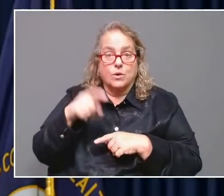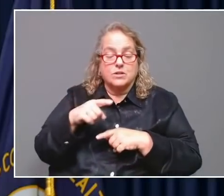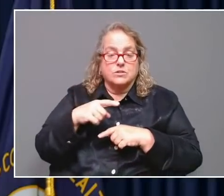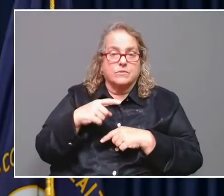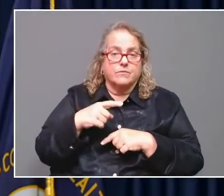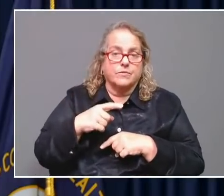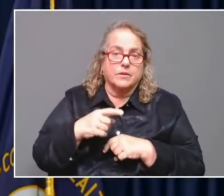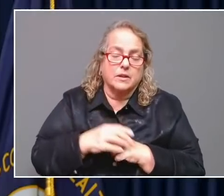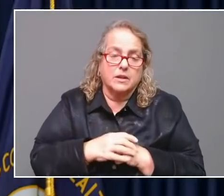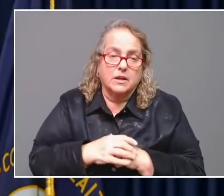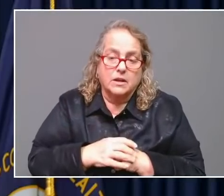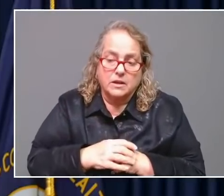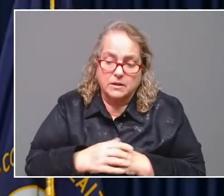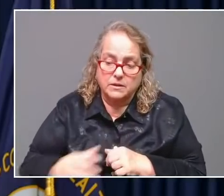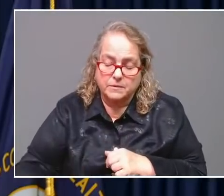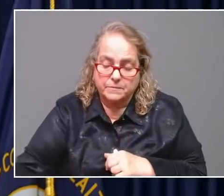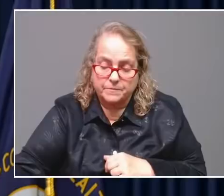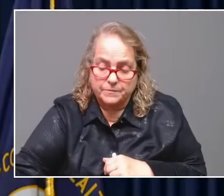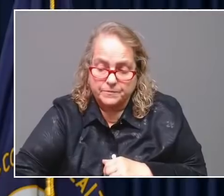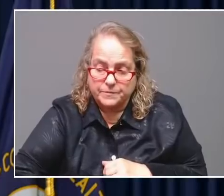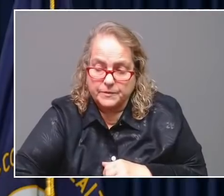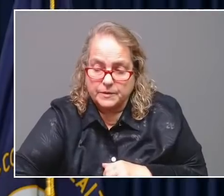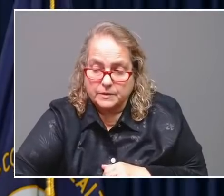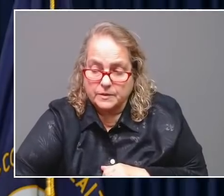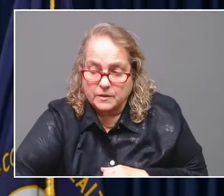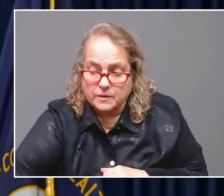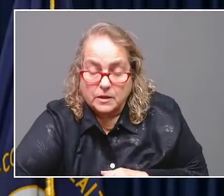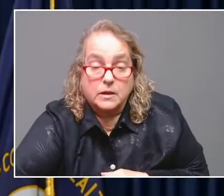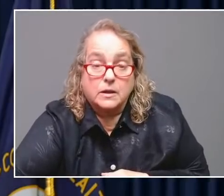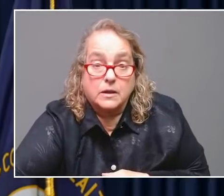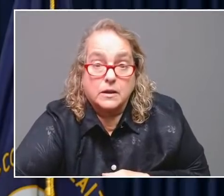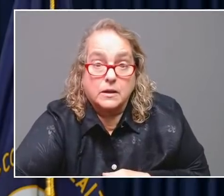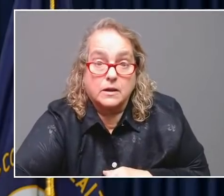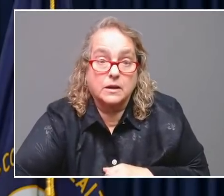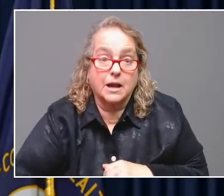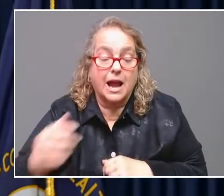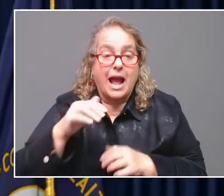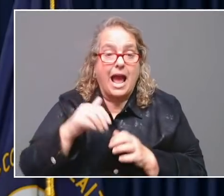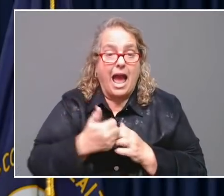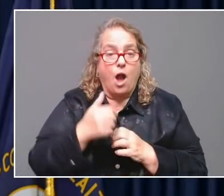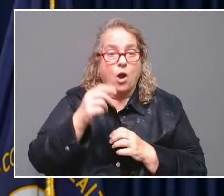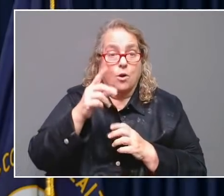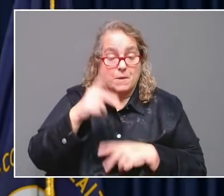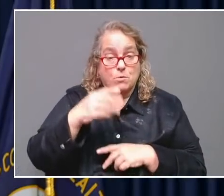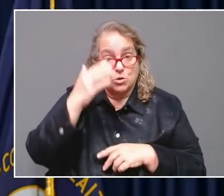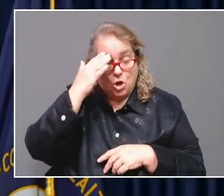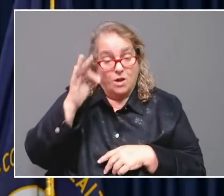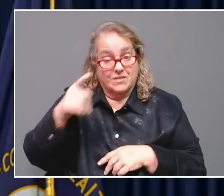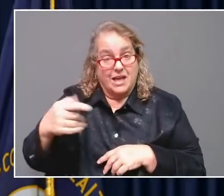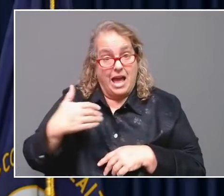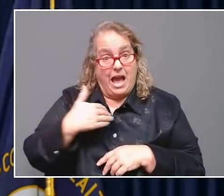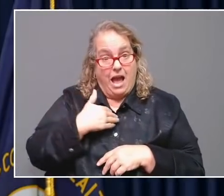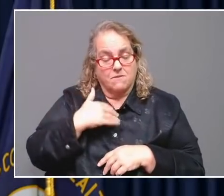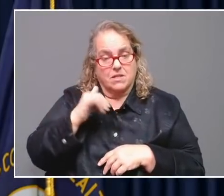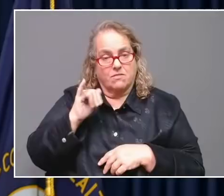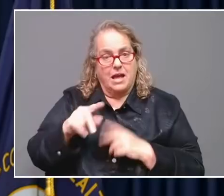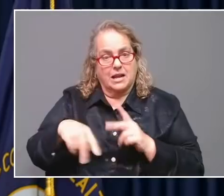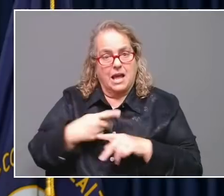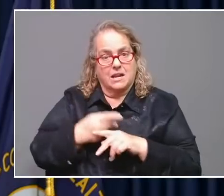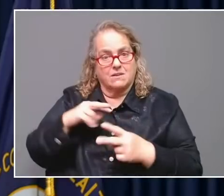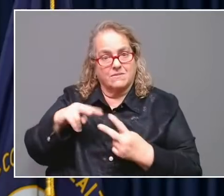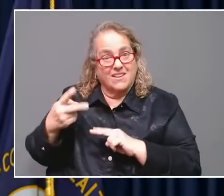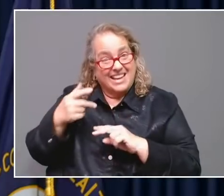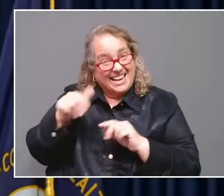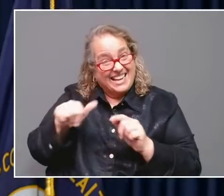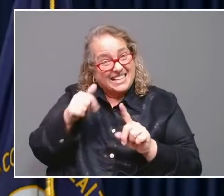right? So the first question from the viewer is, how would someone know if they have a variant? And is there a specific test that you can take that